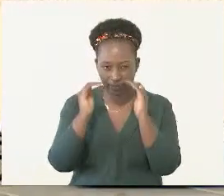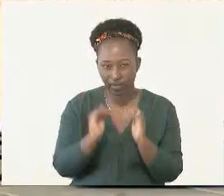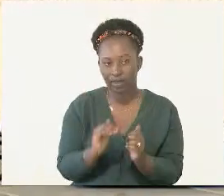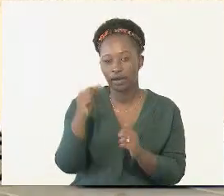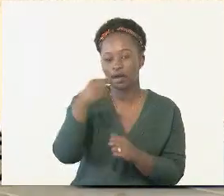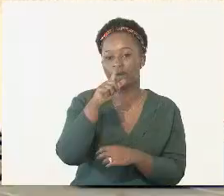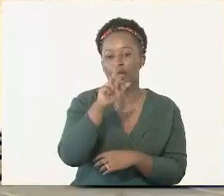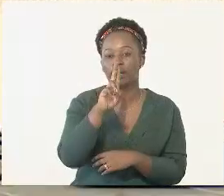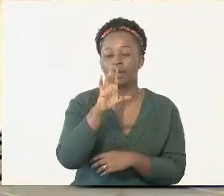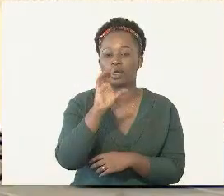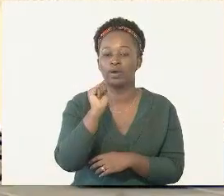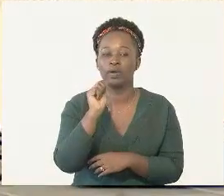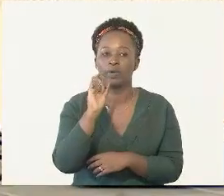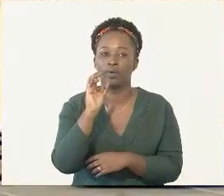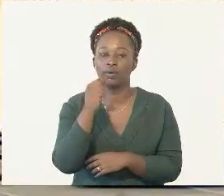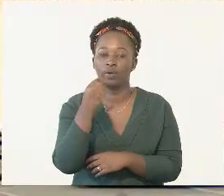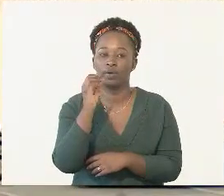do in order to increase